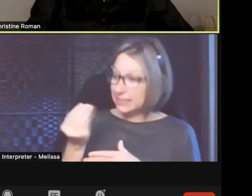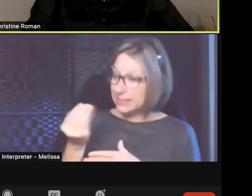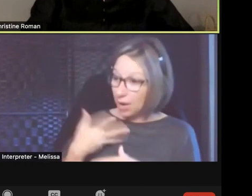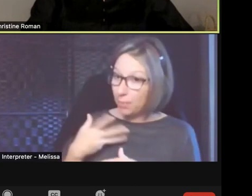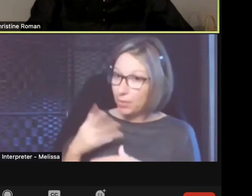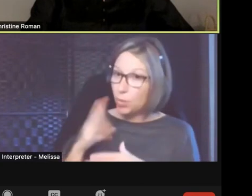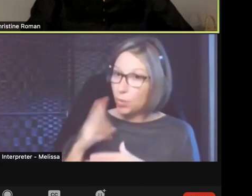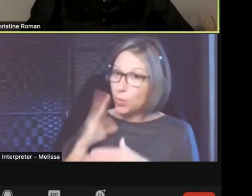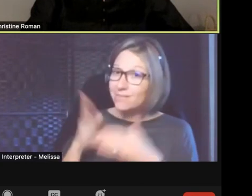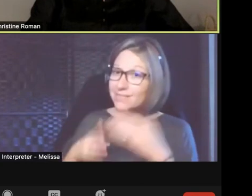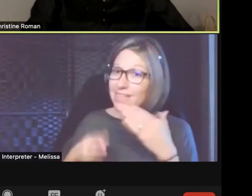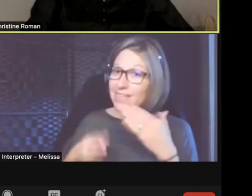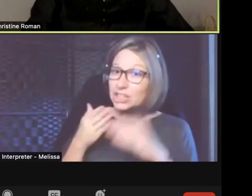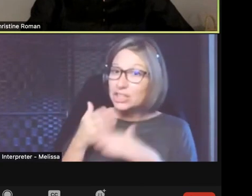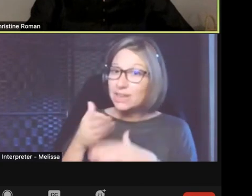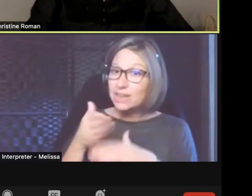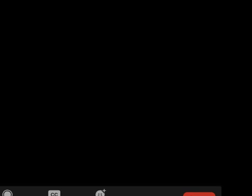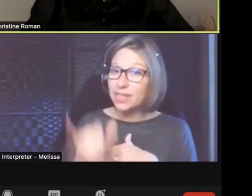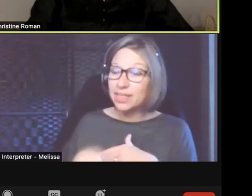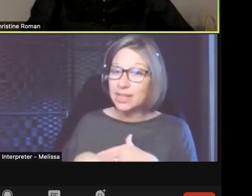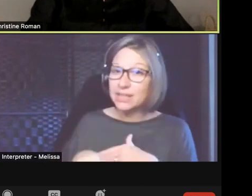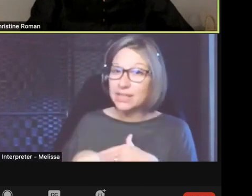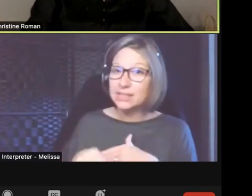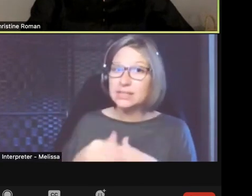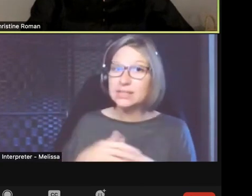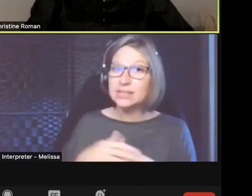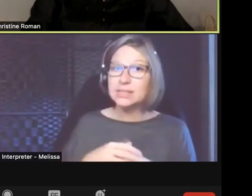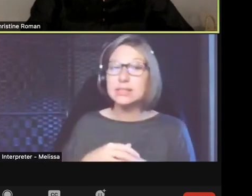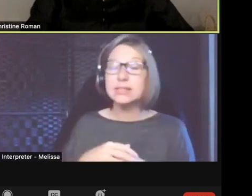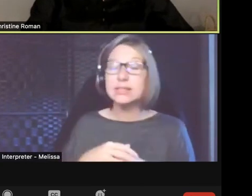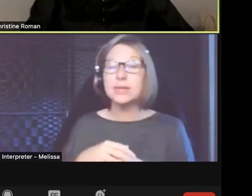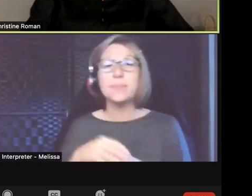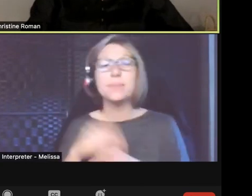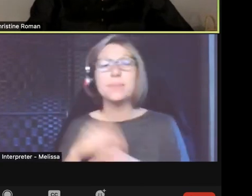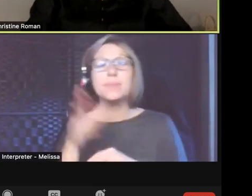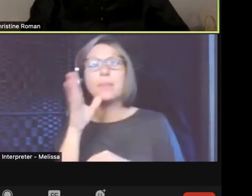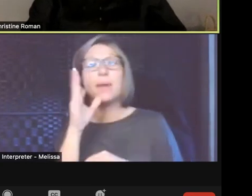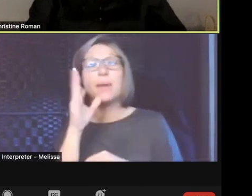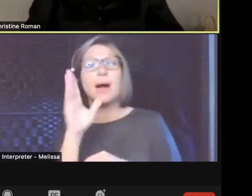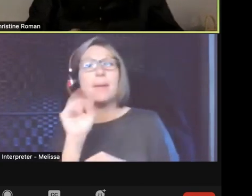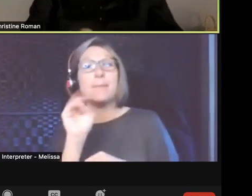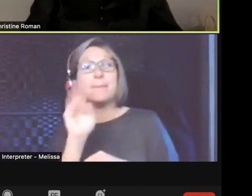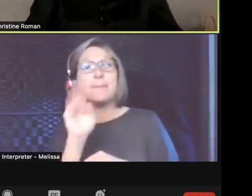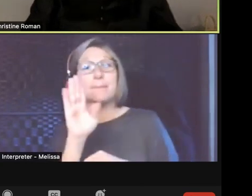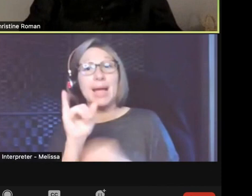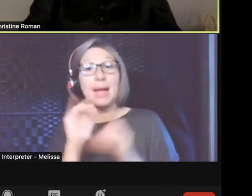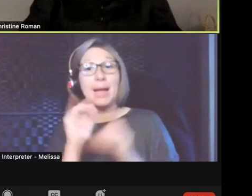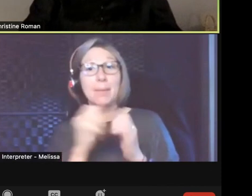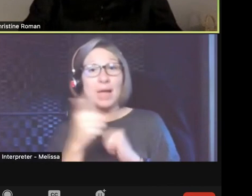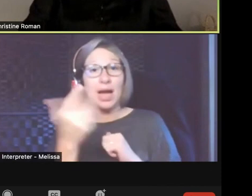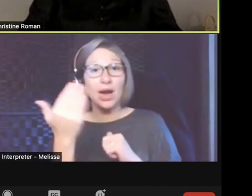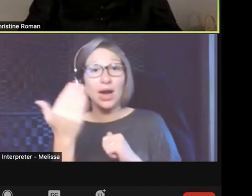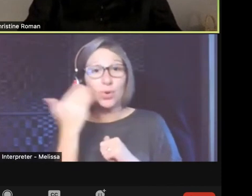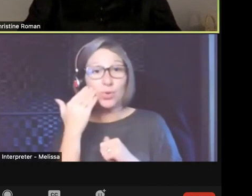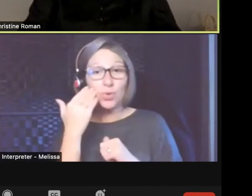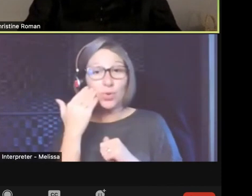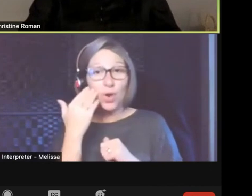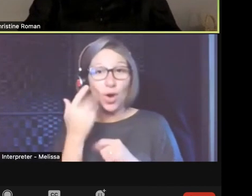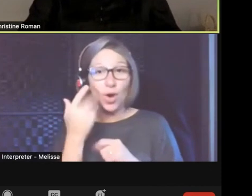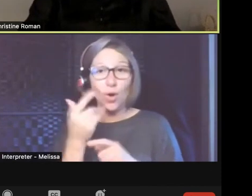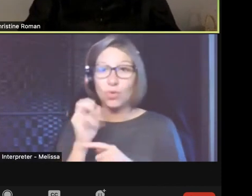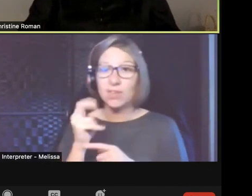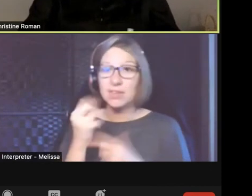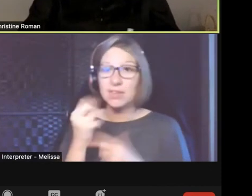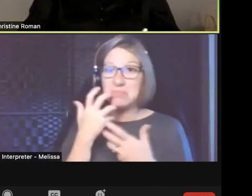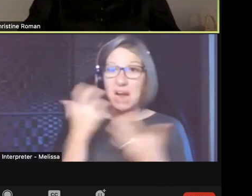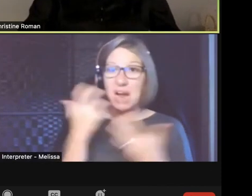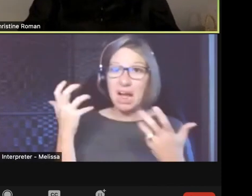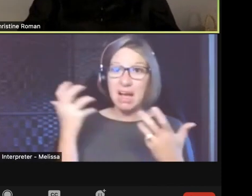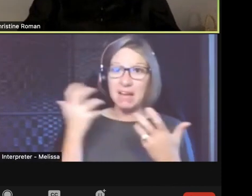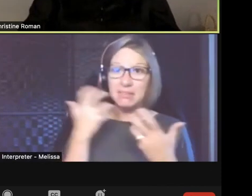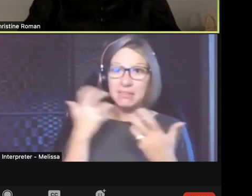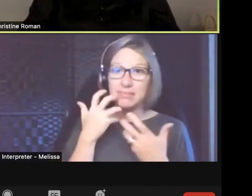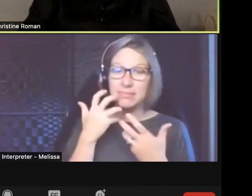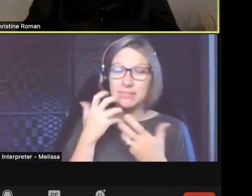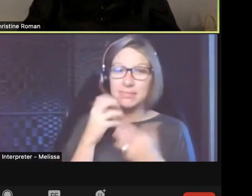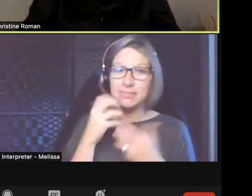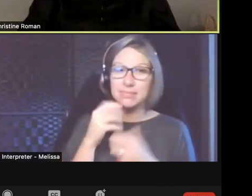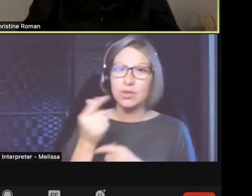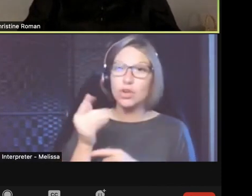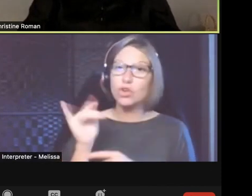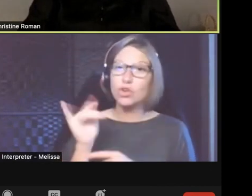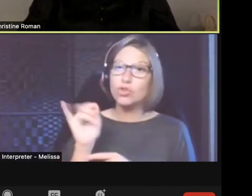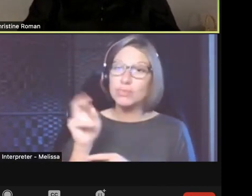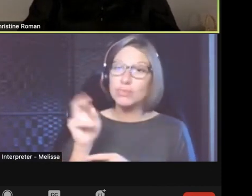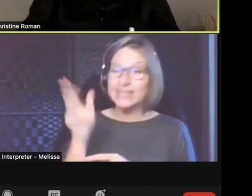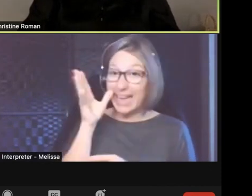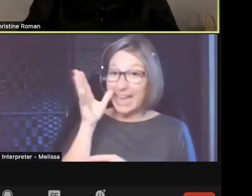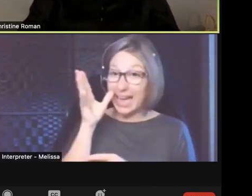Think about Bambi. How do you know Bambi? Griffin, that is not appropriate.